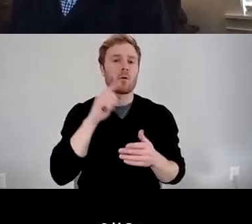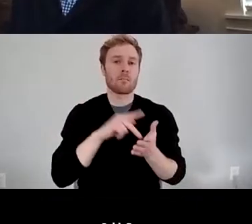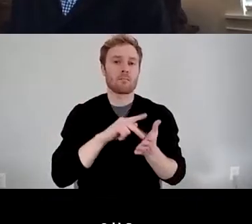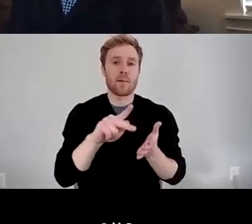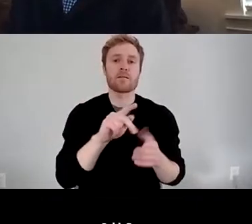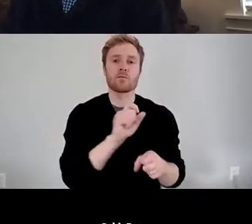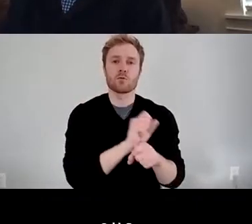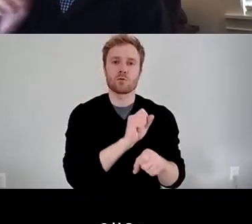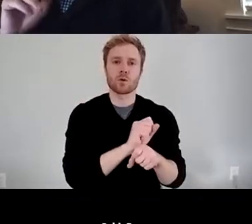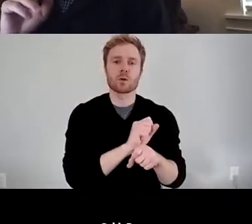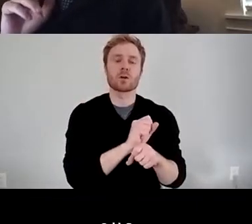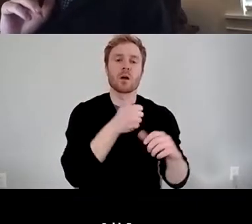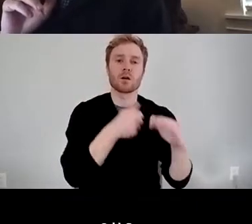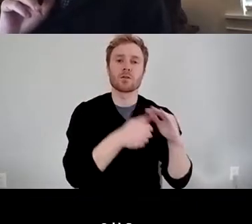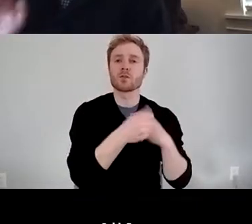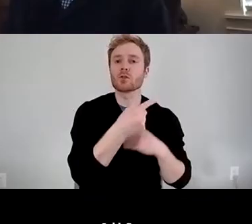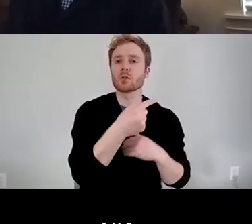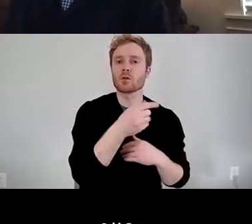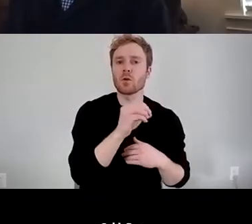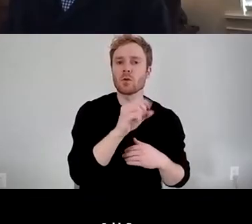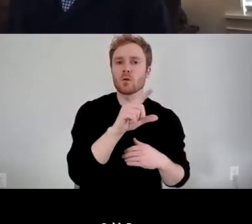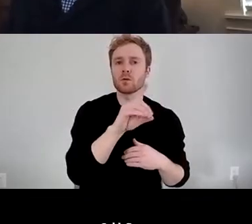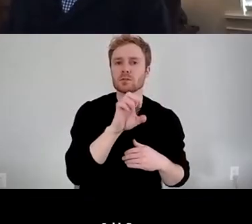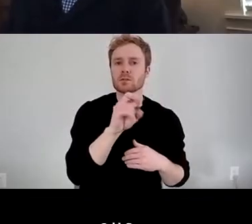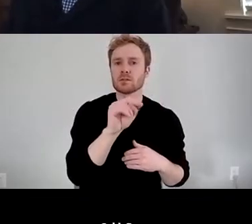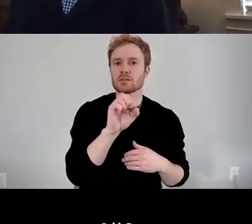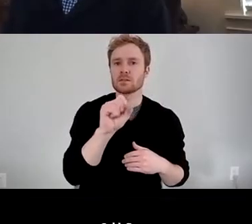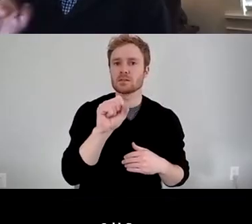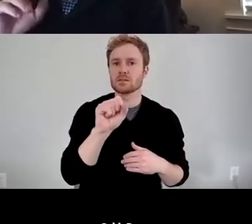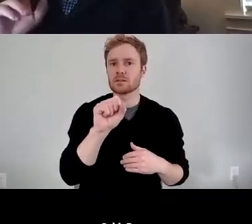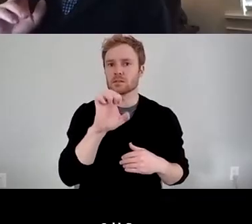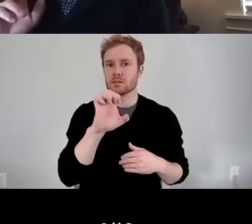Transportation, and providing for the payment of the cost thereof not to exceed